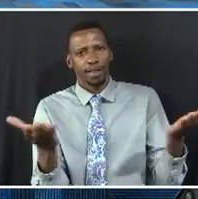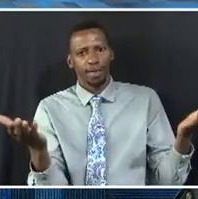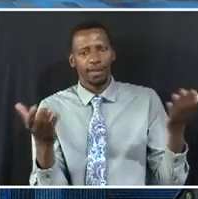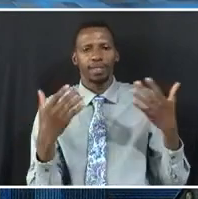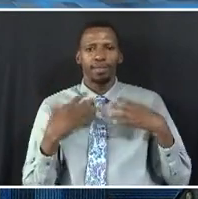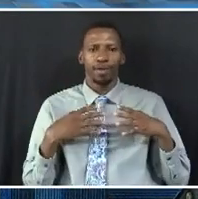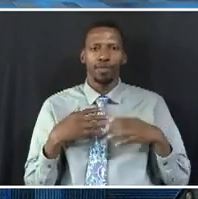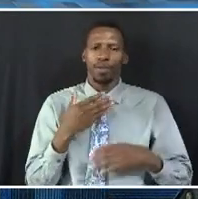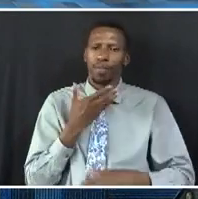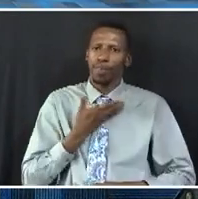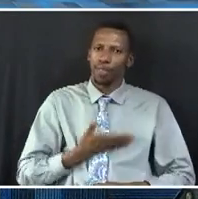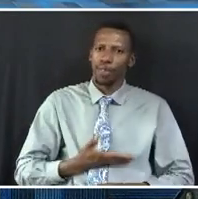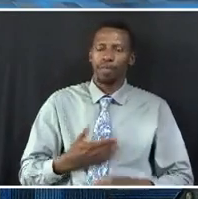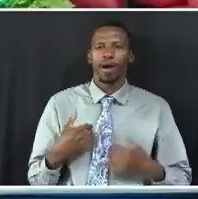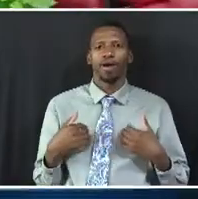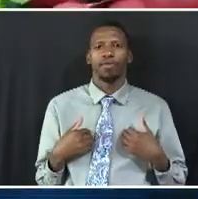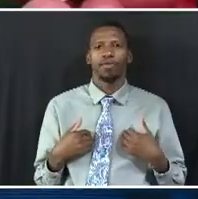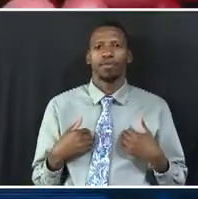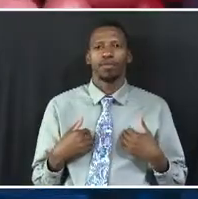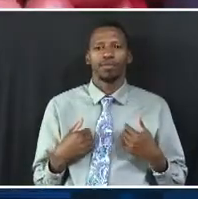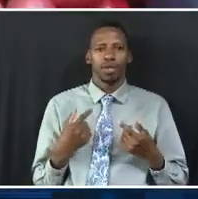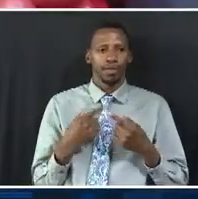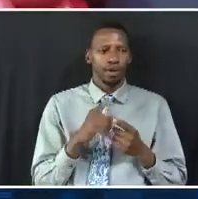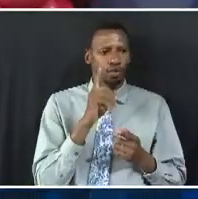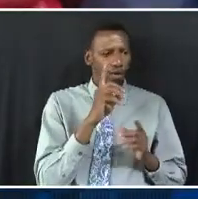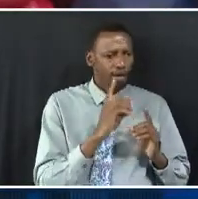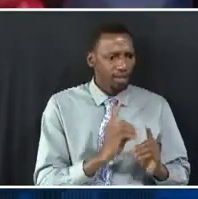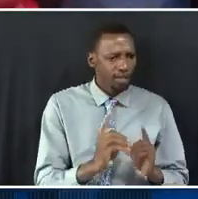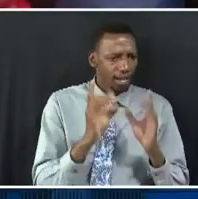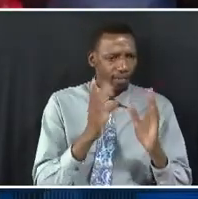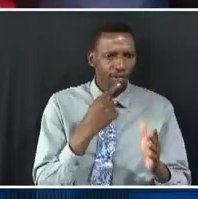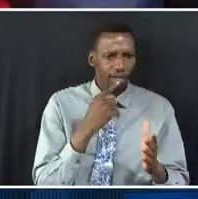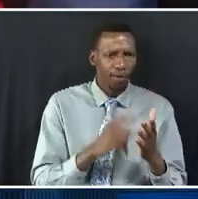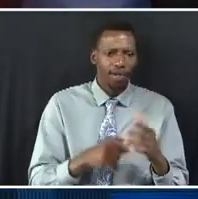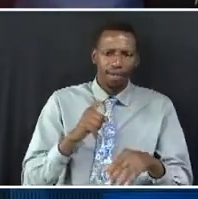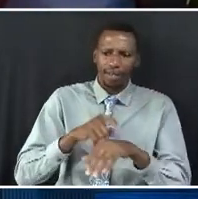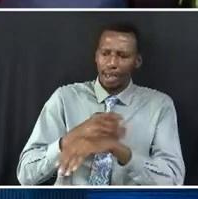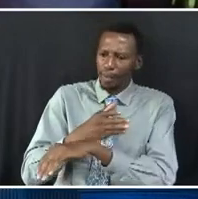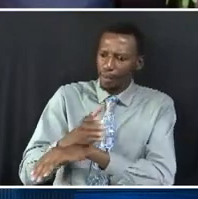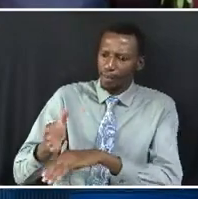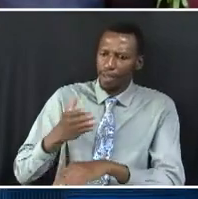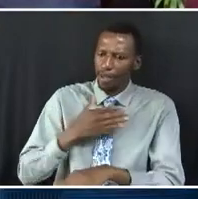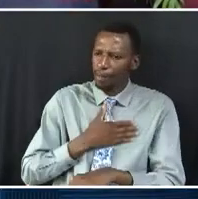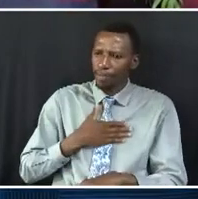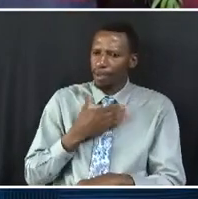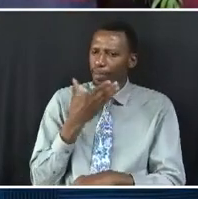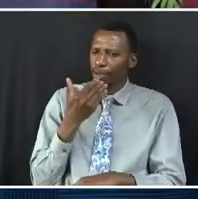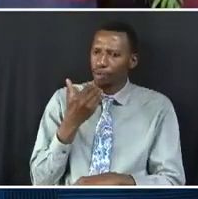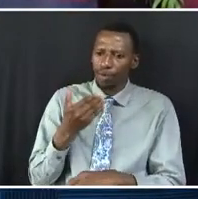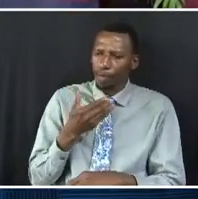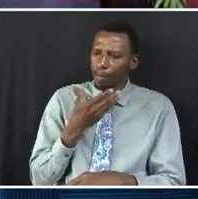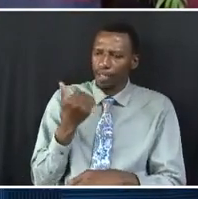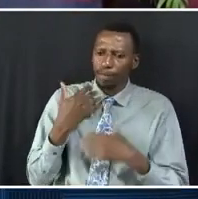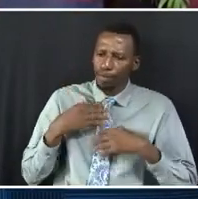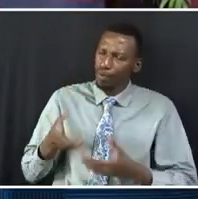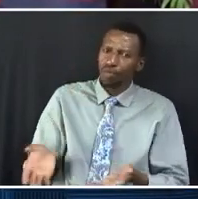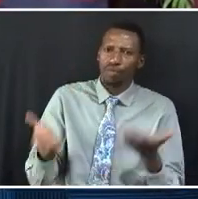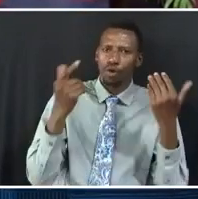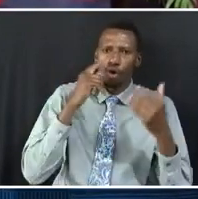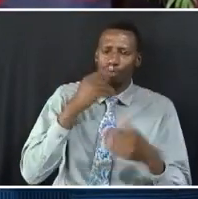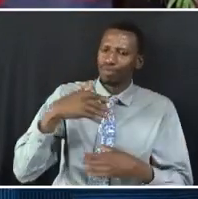hungry. Actually, one of the disciples said, it's getting late. Can you dismiss the people? Can they go home? Jesus